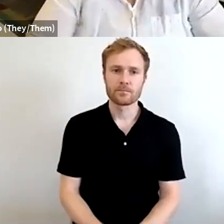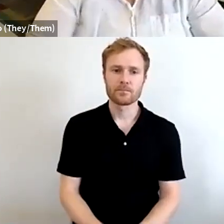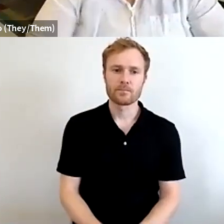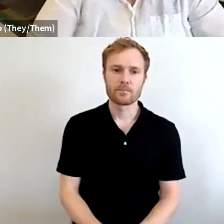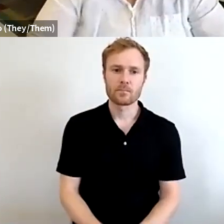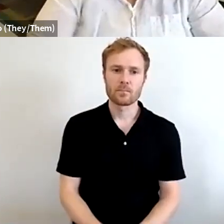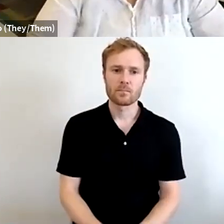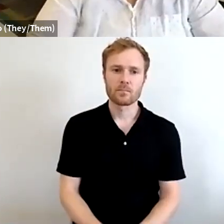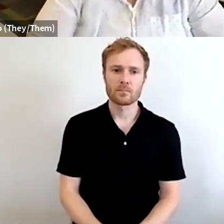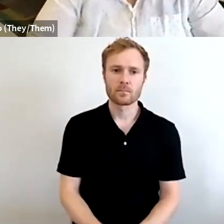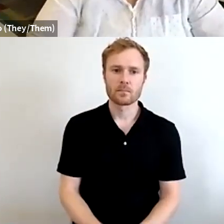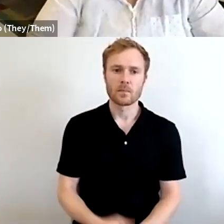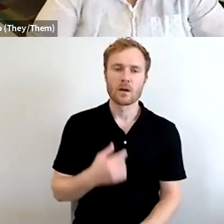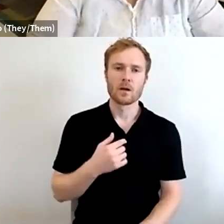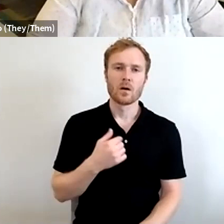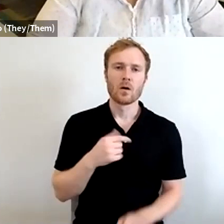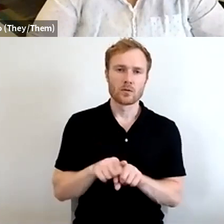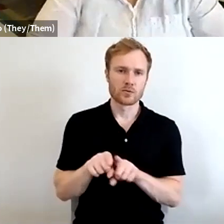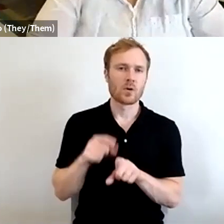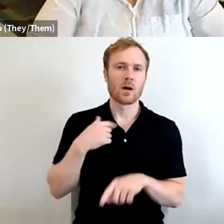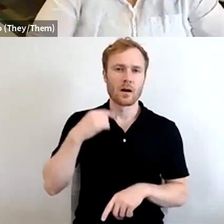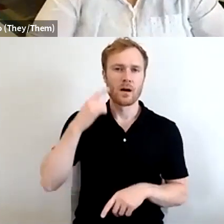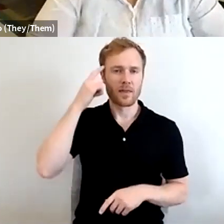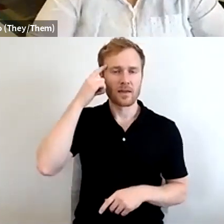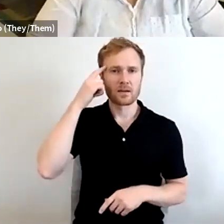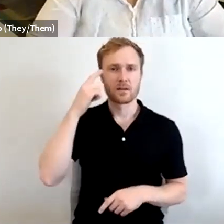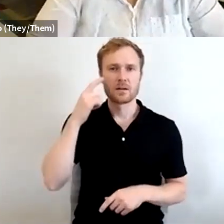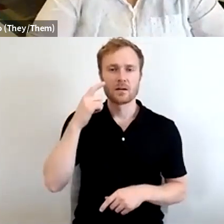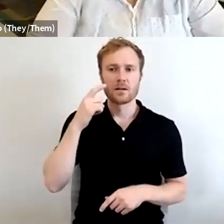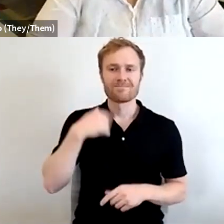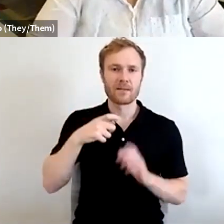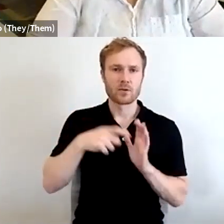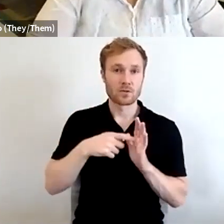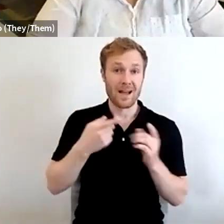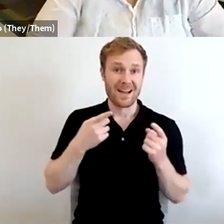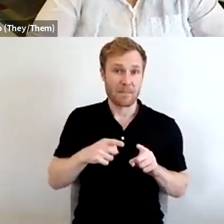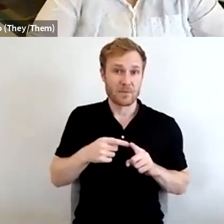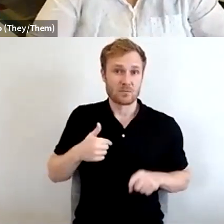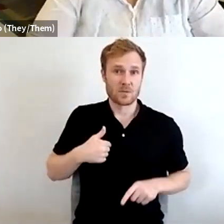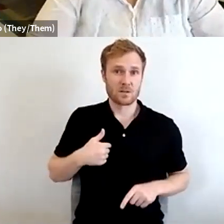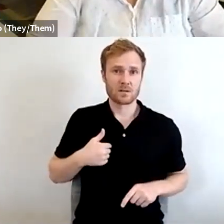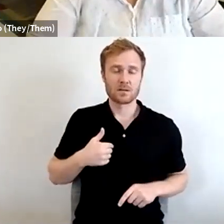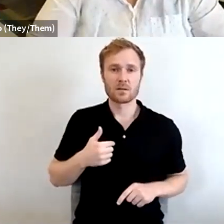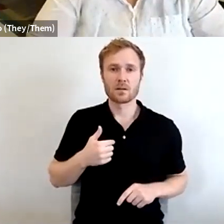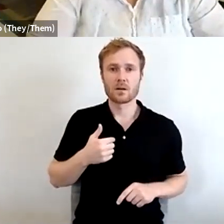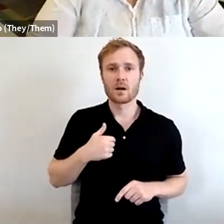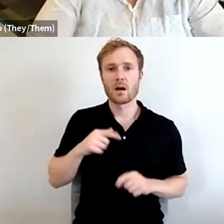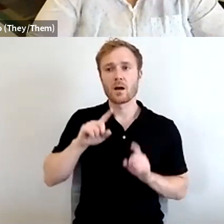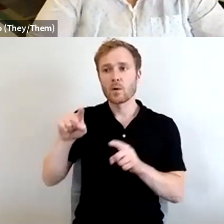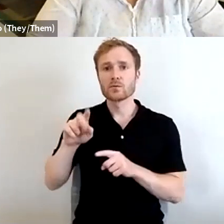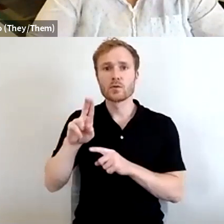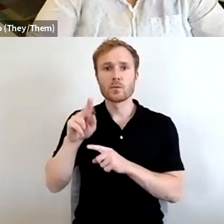think that a lot of, because I noticed that has happened to me where I went to UPMC,